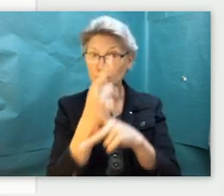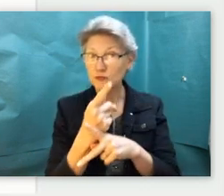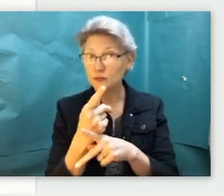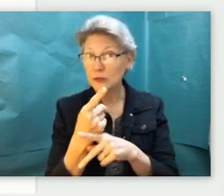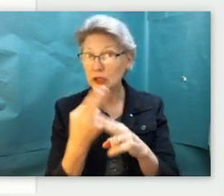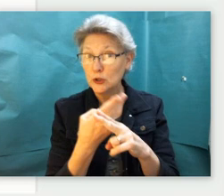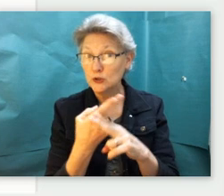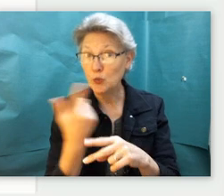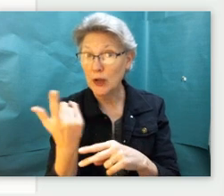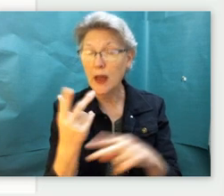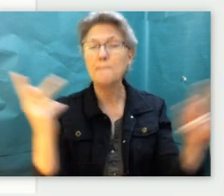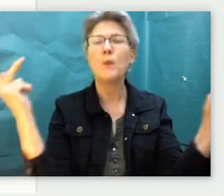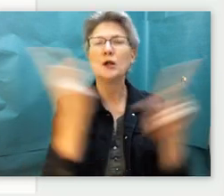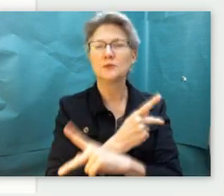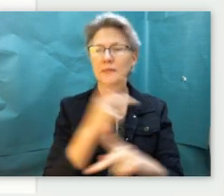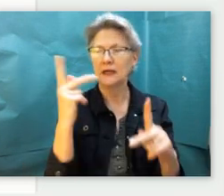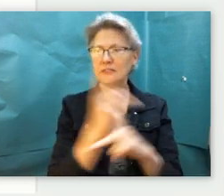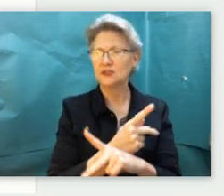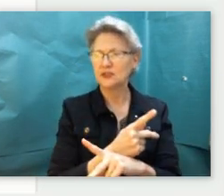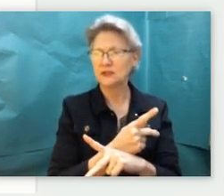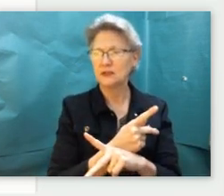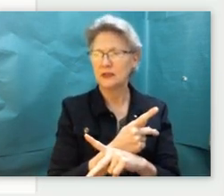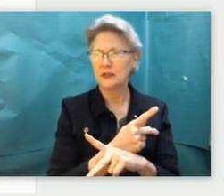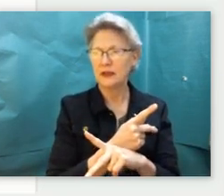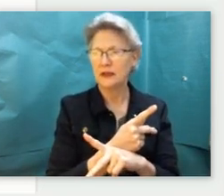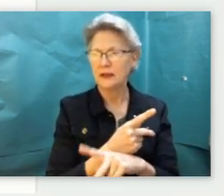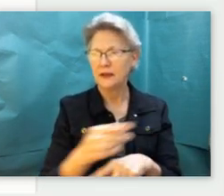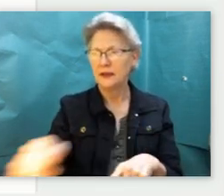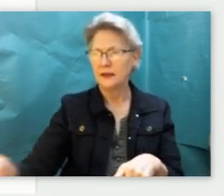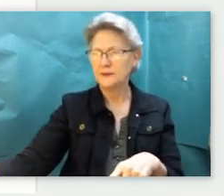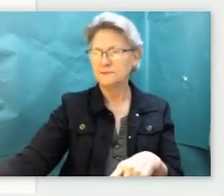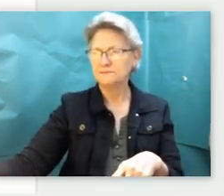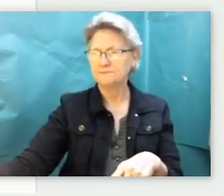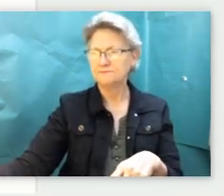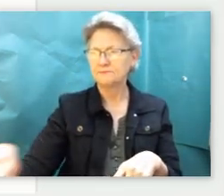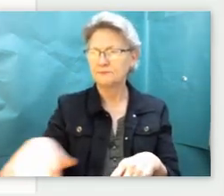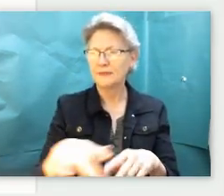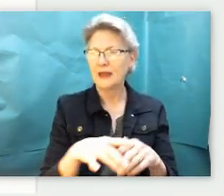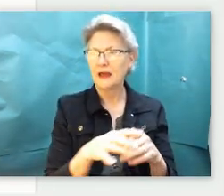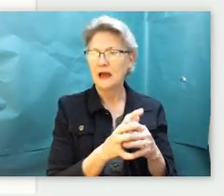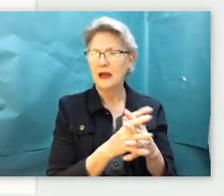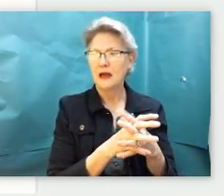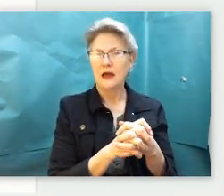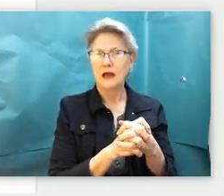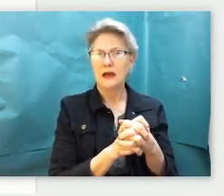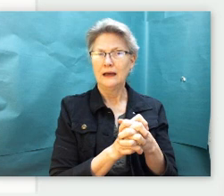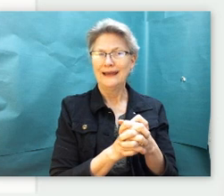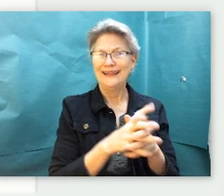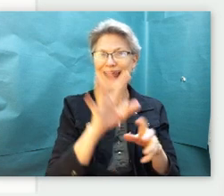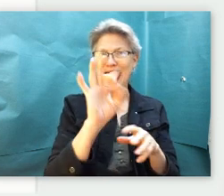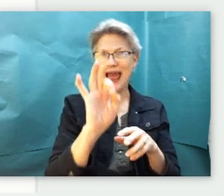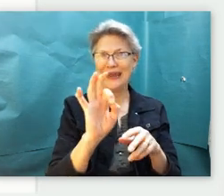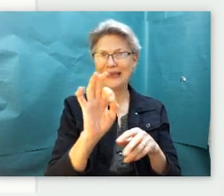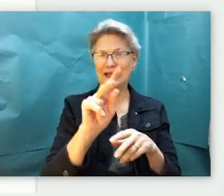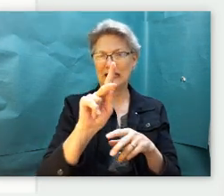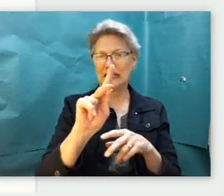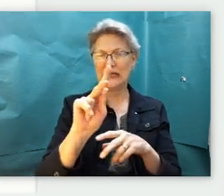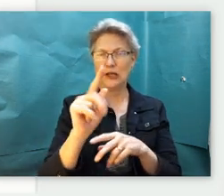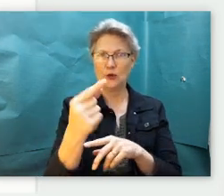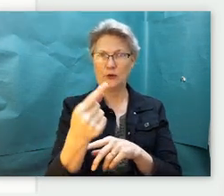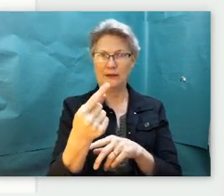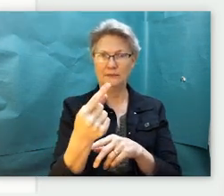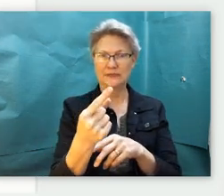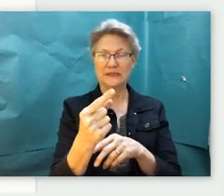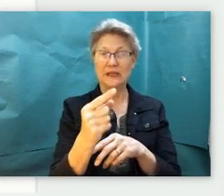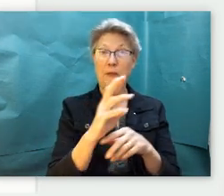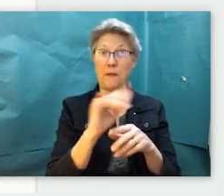is multiplication. Now, we're going to multiply our 9 kilograms by how many grams